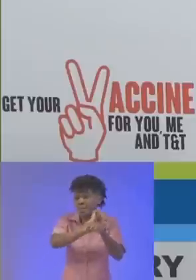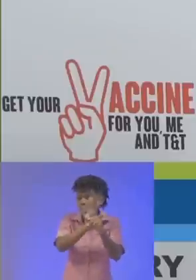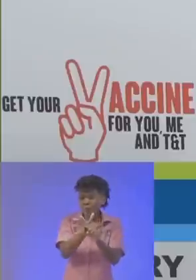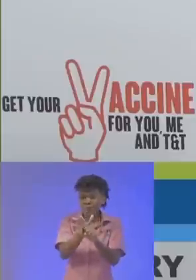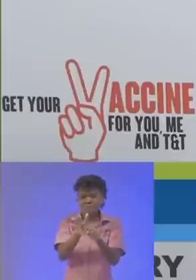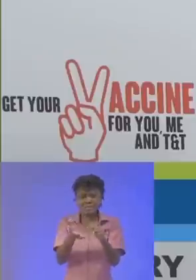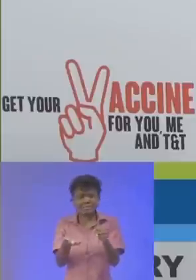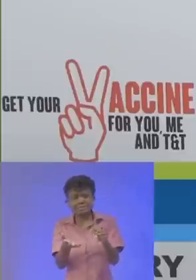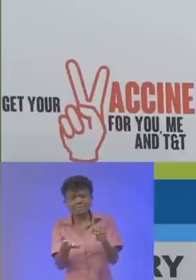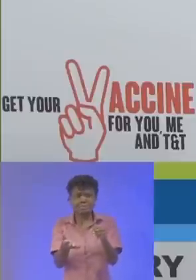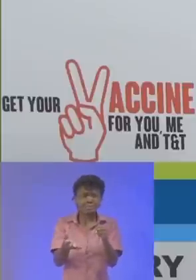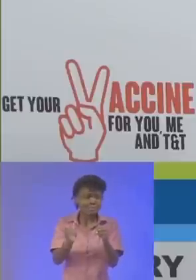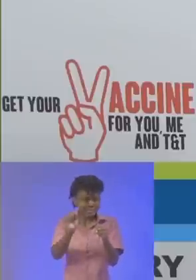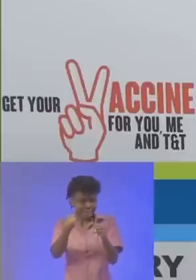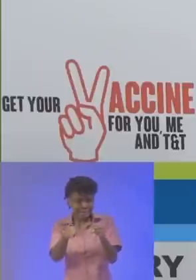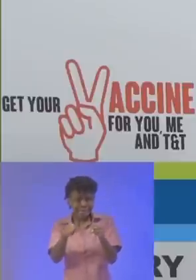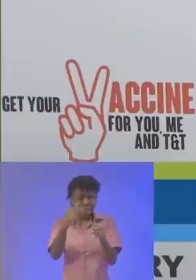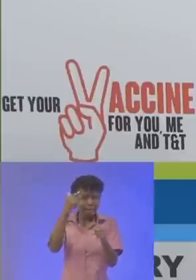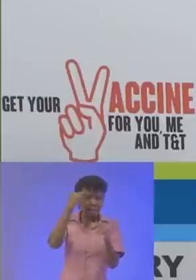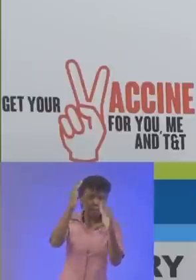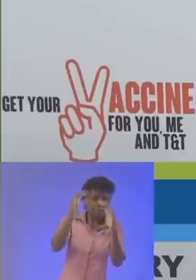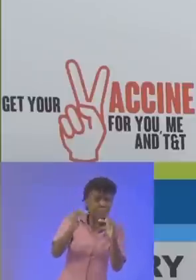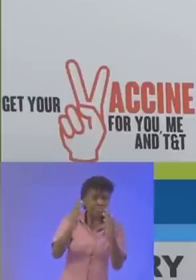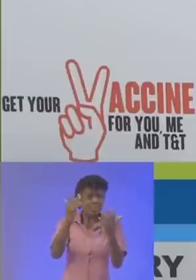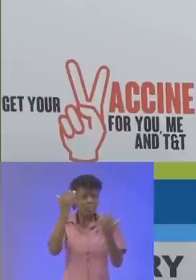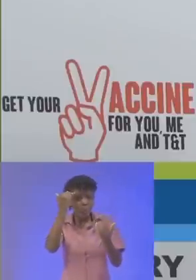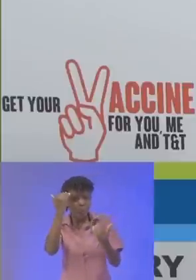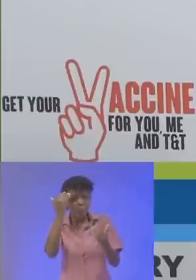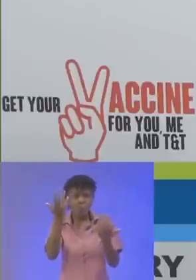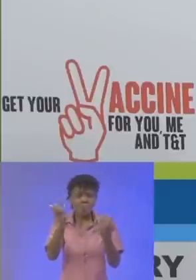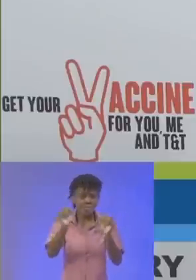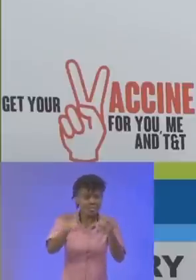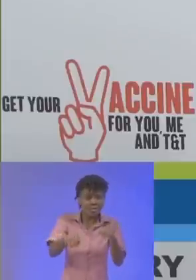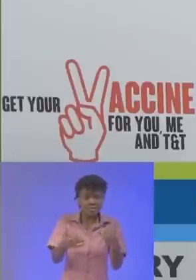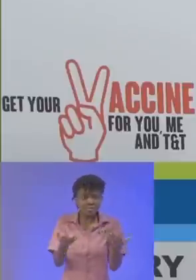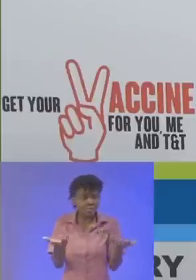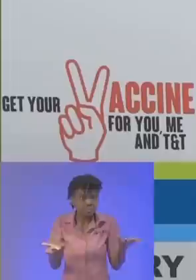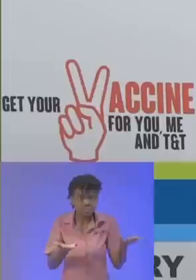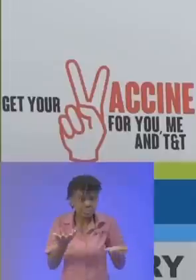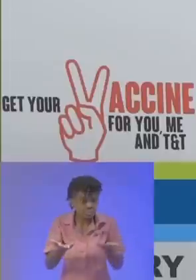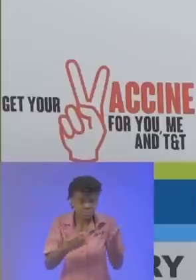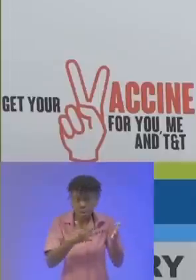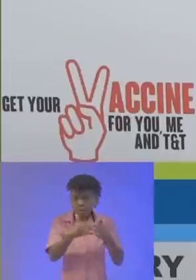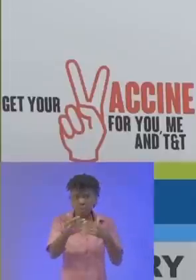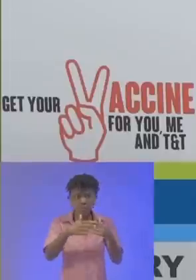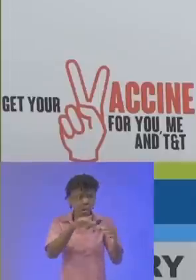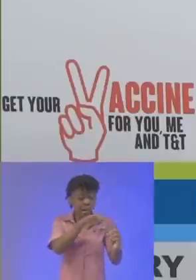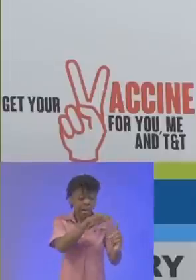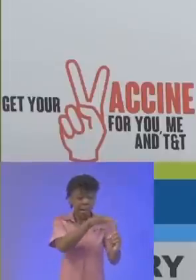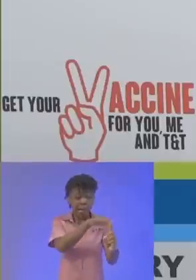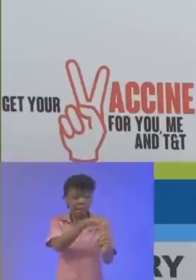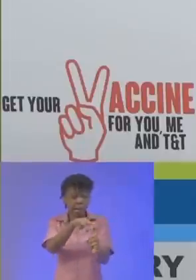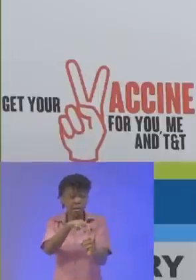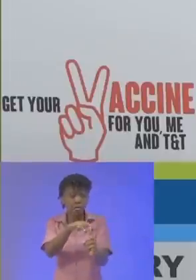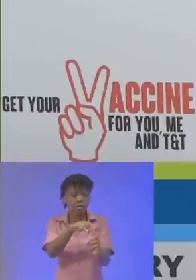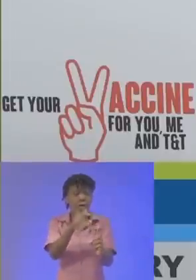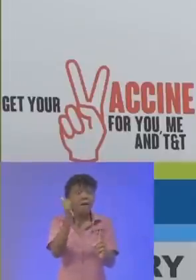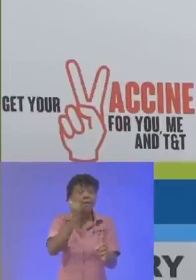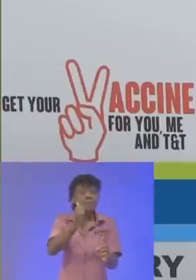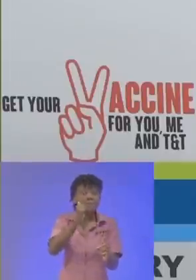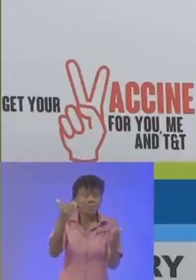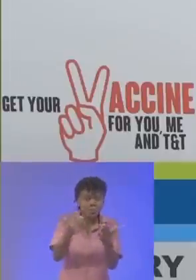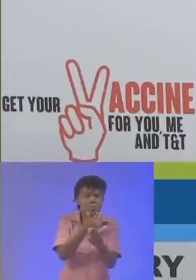Globally, countries continue to struggle and to battle with meeting normalcy and reaching